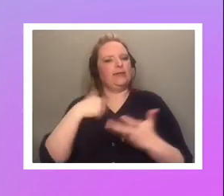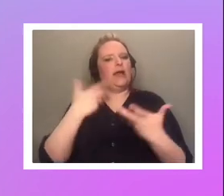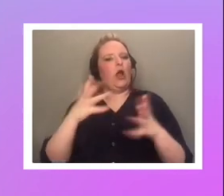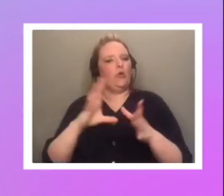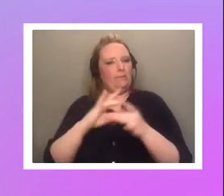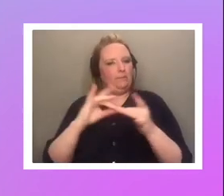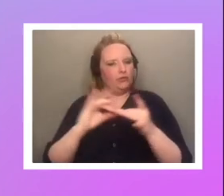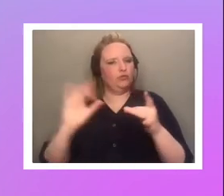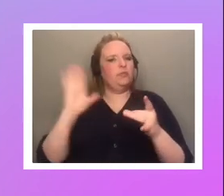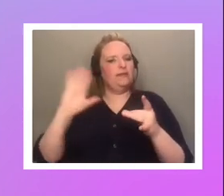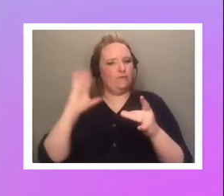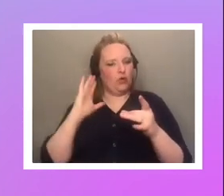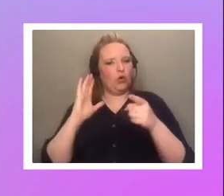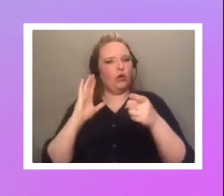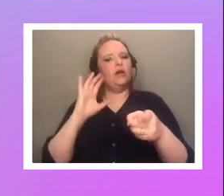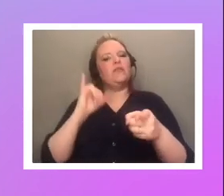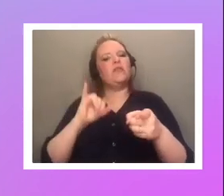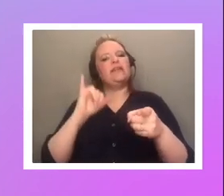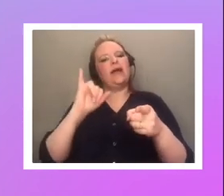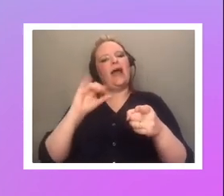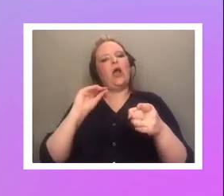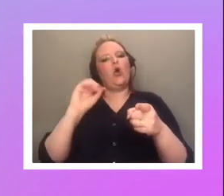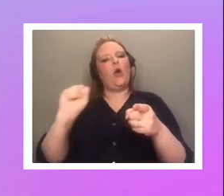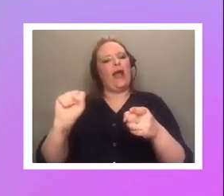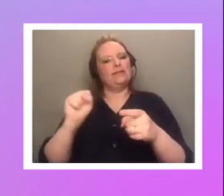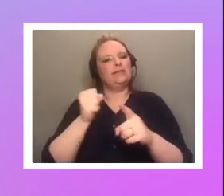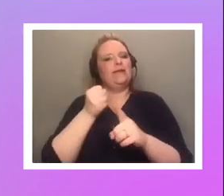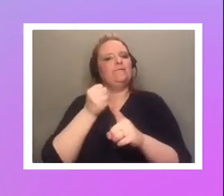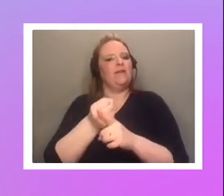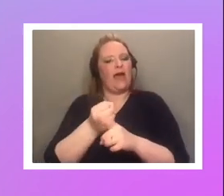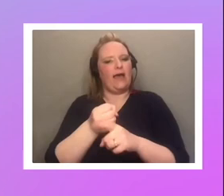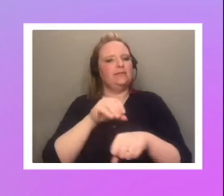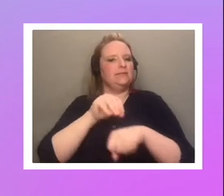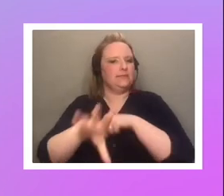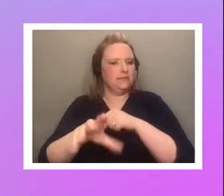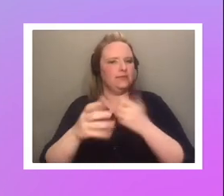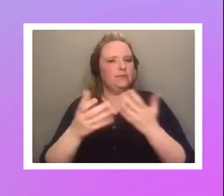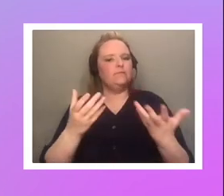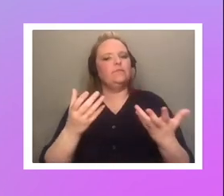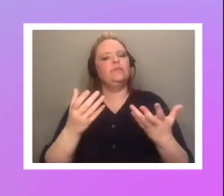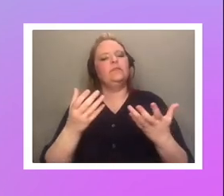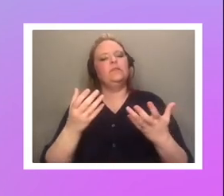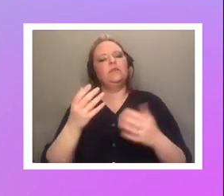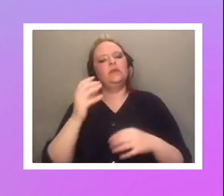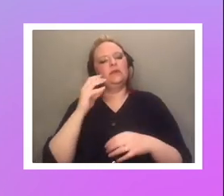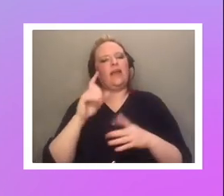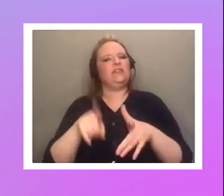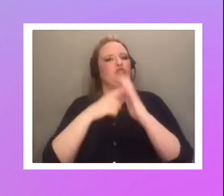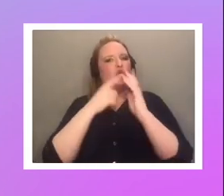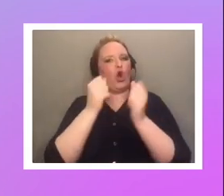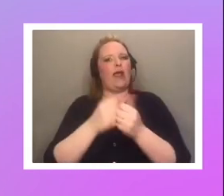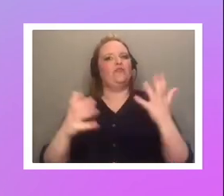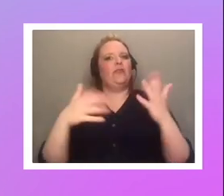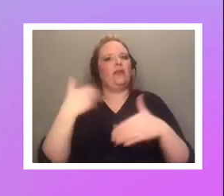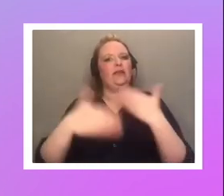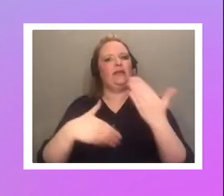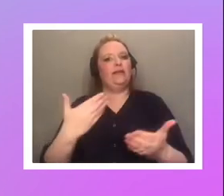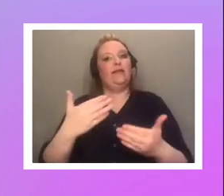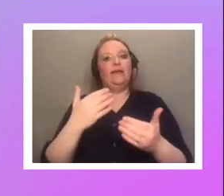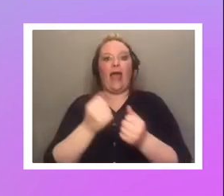earlier. This is the iOS effect that kind of, I don't know, set this all in motion. That's a good pun,